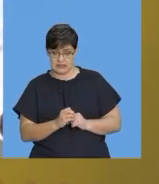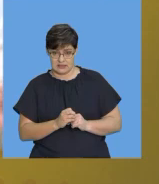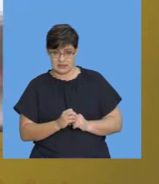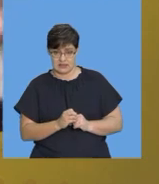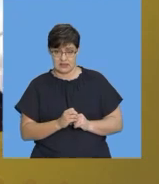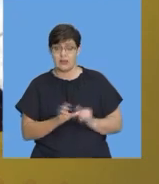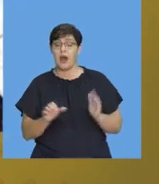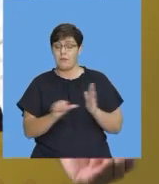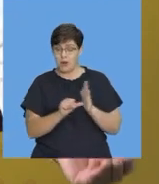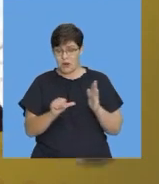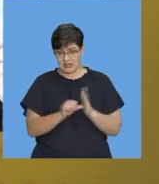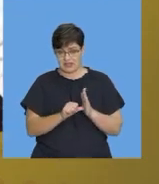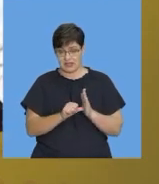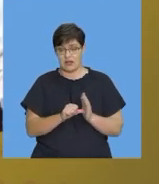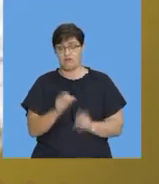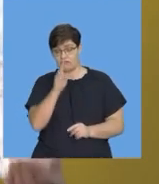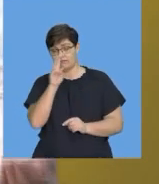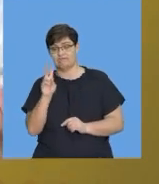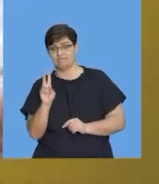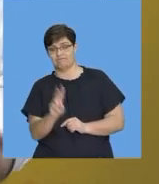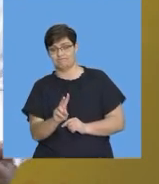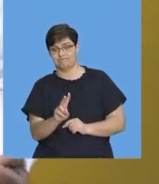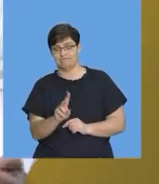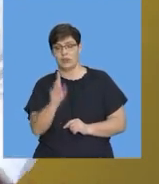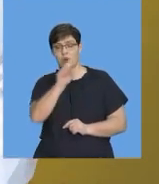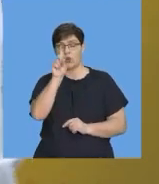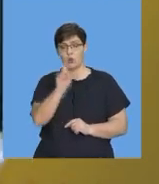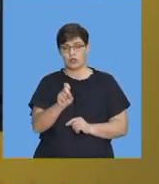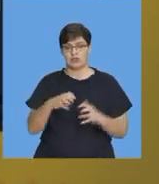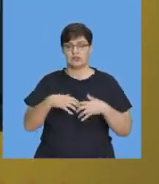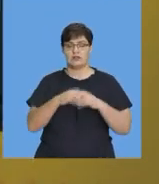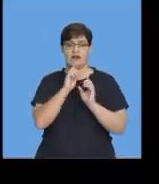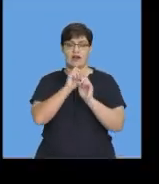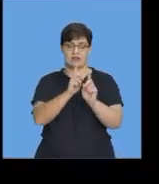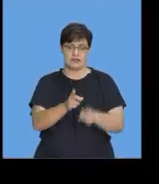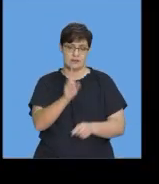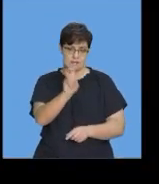you will see when we look at the questions that we have to answer.